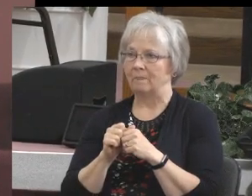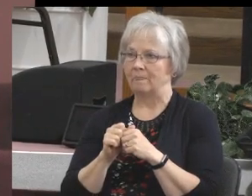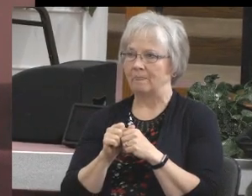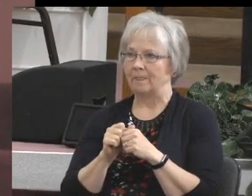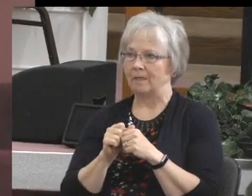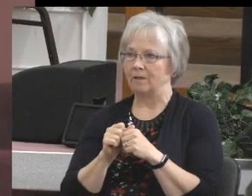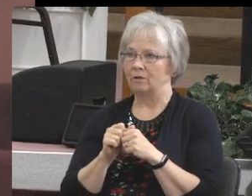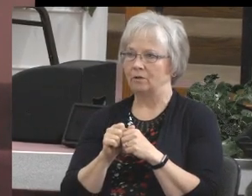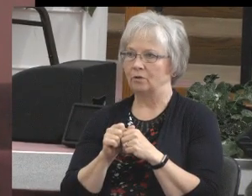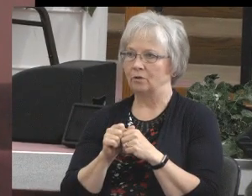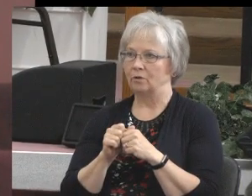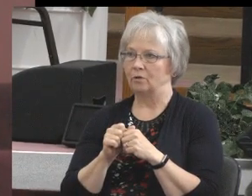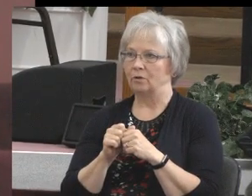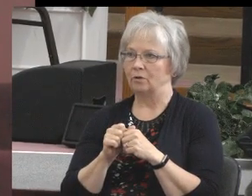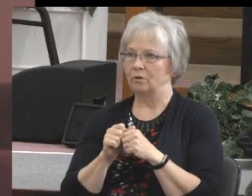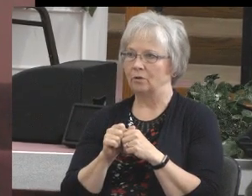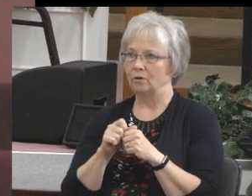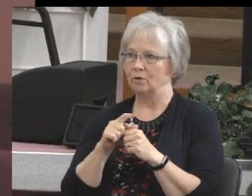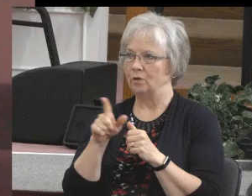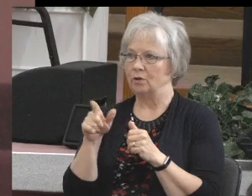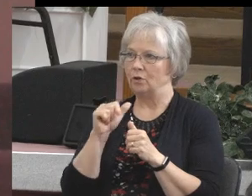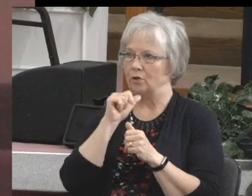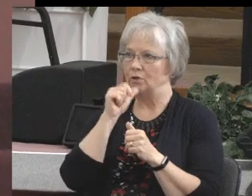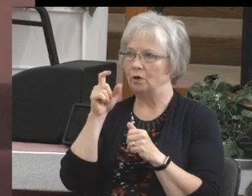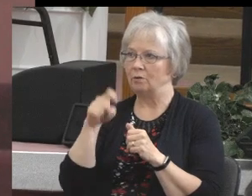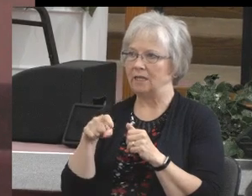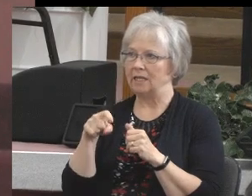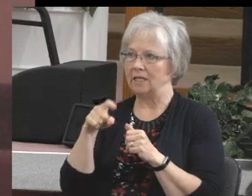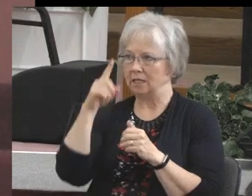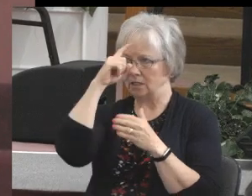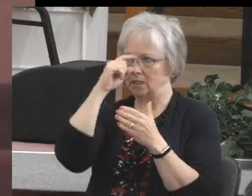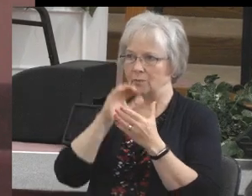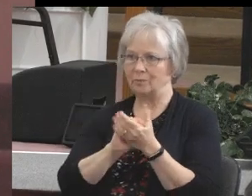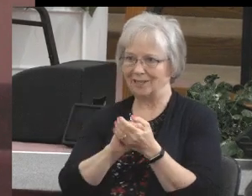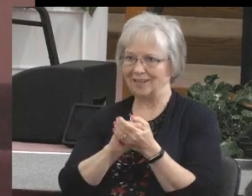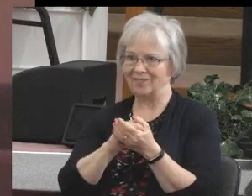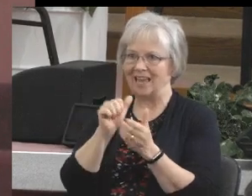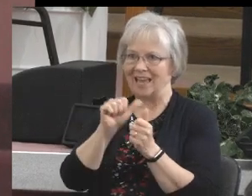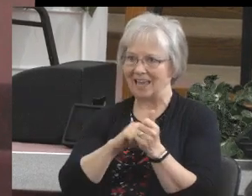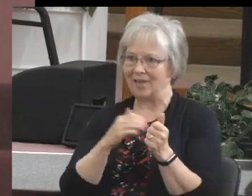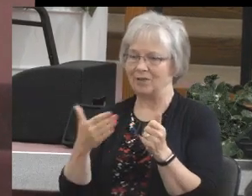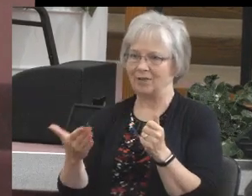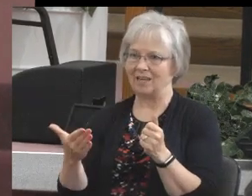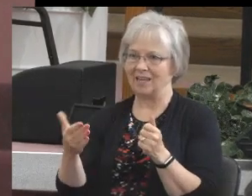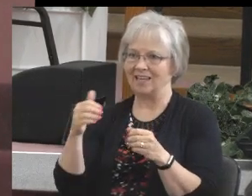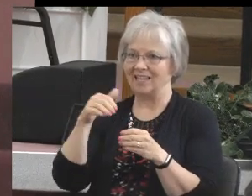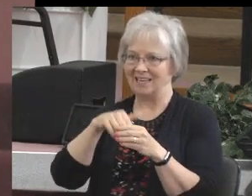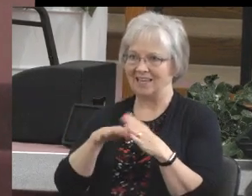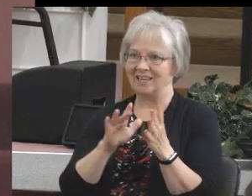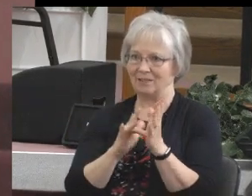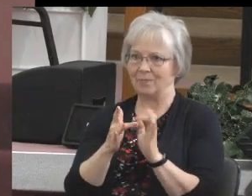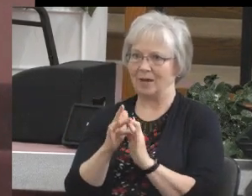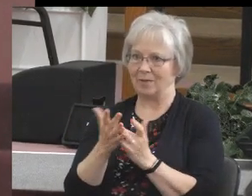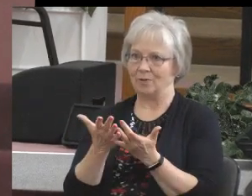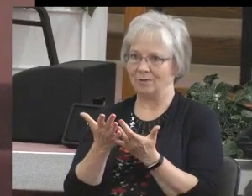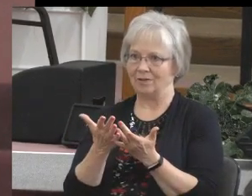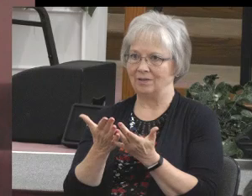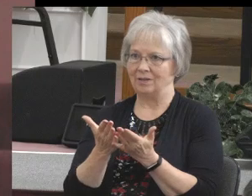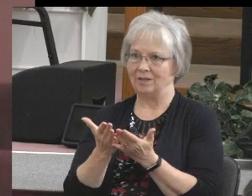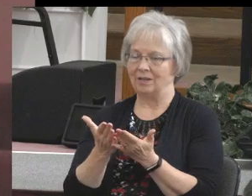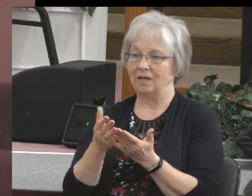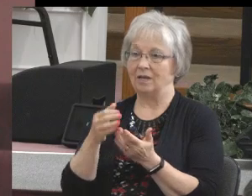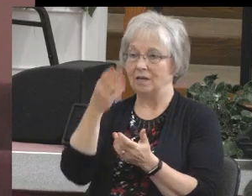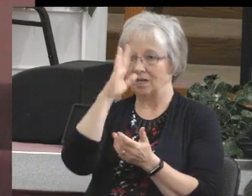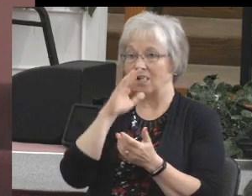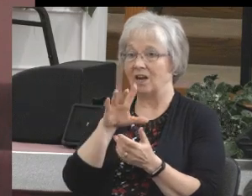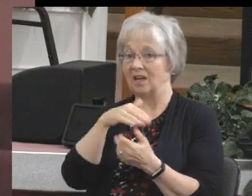You know, you don't have to believe everything that's in here. That's your choice. God gave you that choice. But